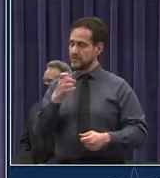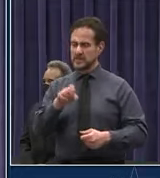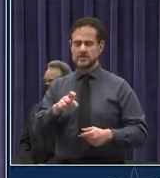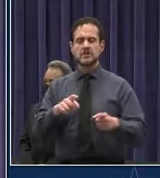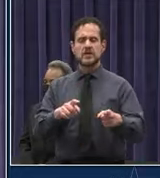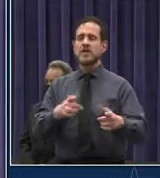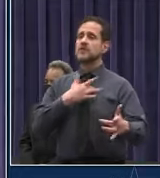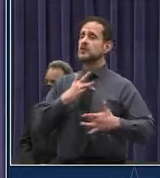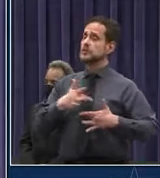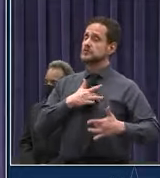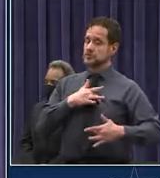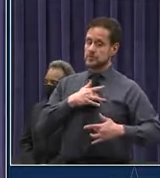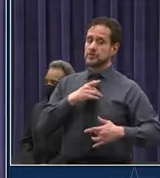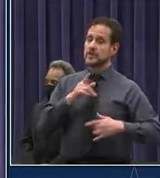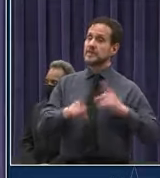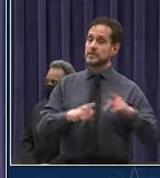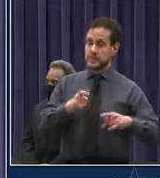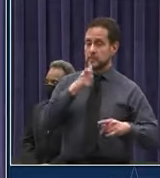you. Heather Sharon,